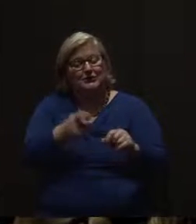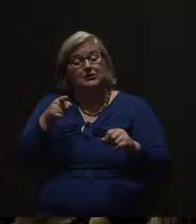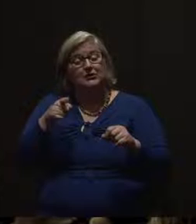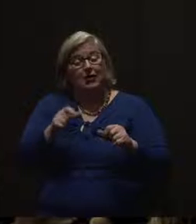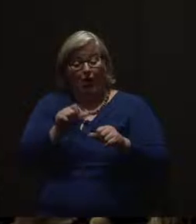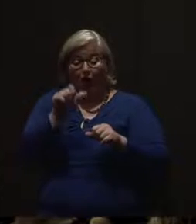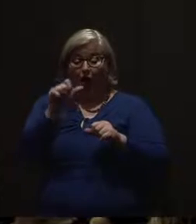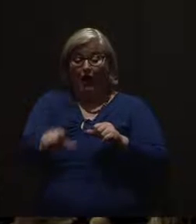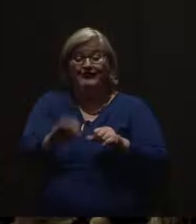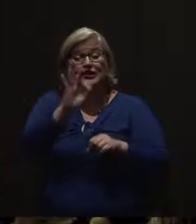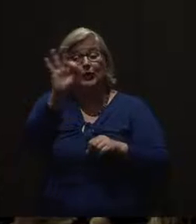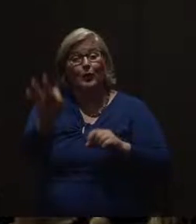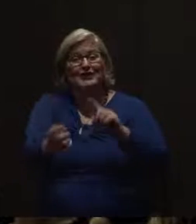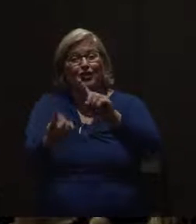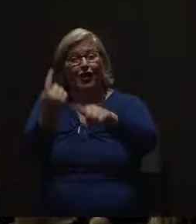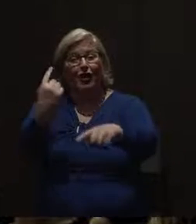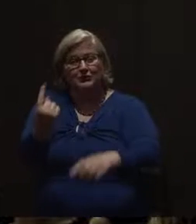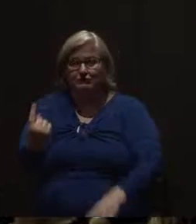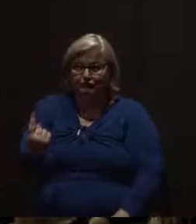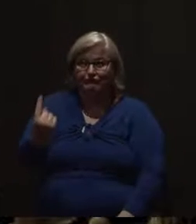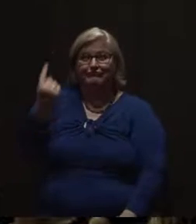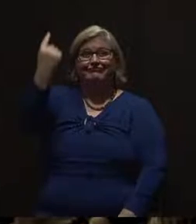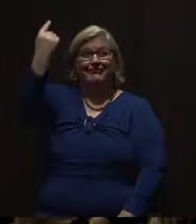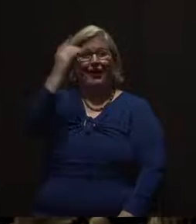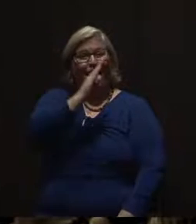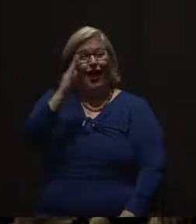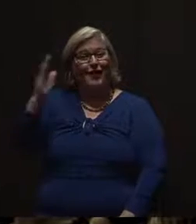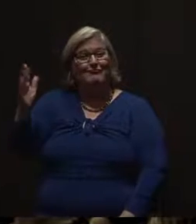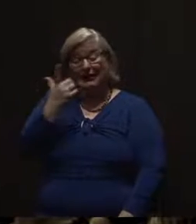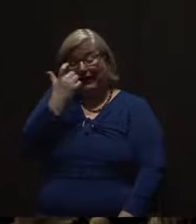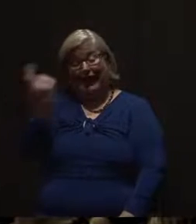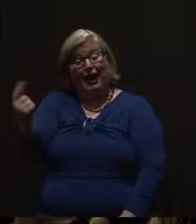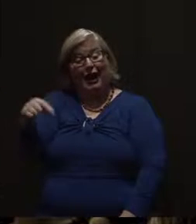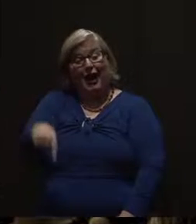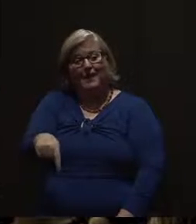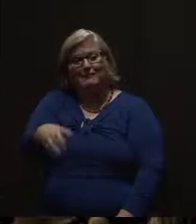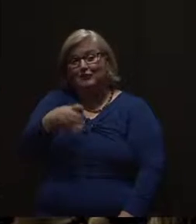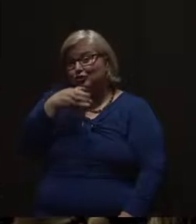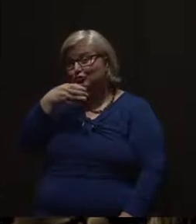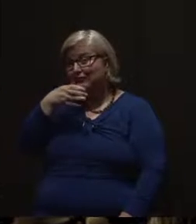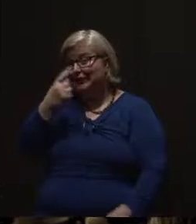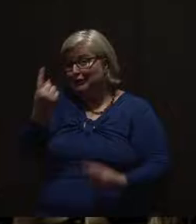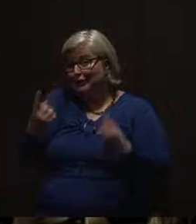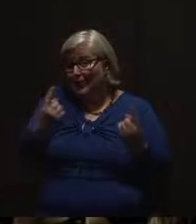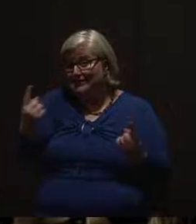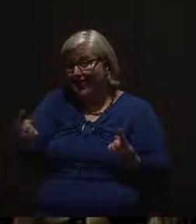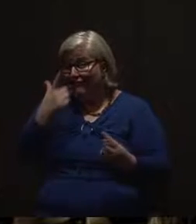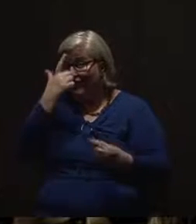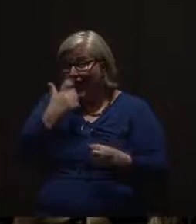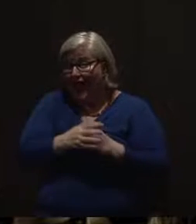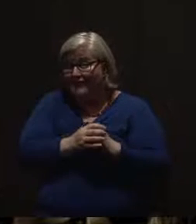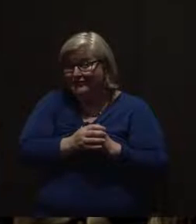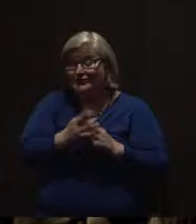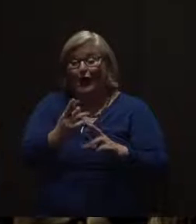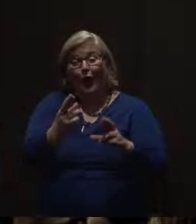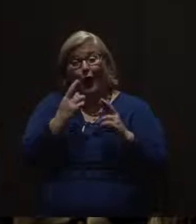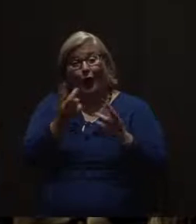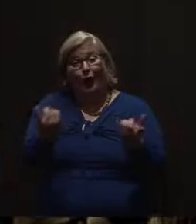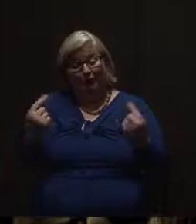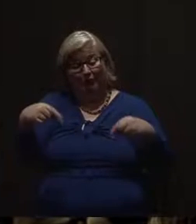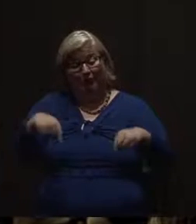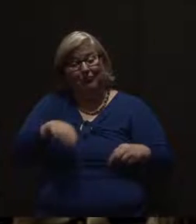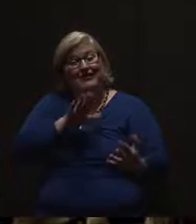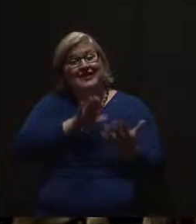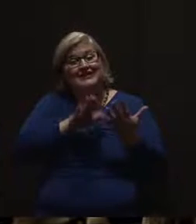be continued upstairs in the library with a drink and or two and some nibbles. So I hope you all can